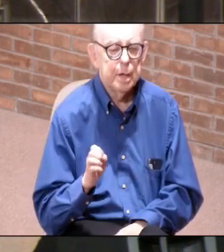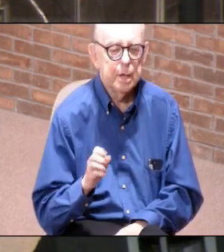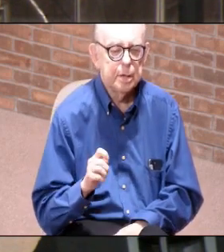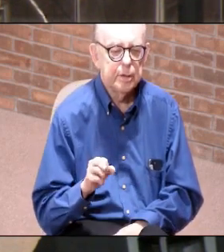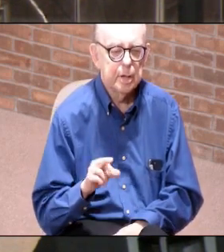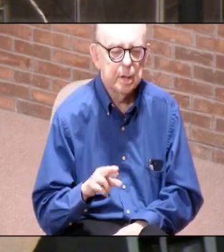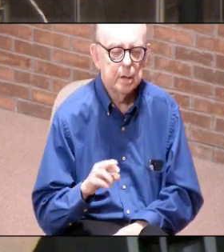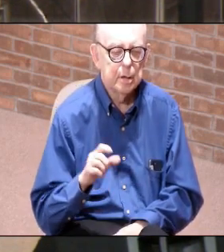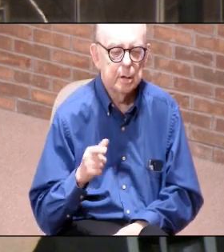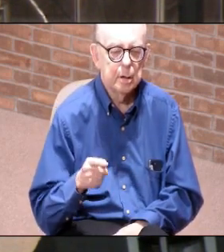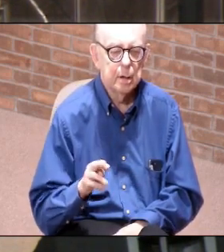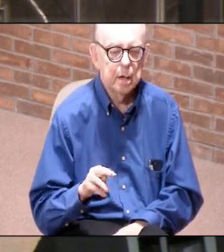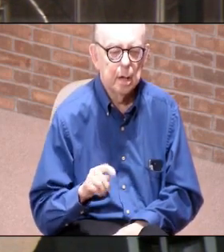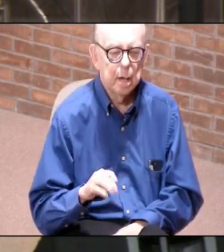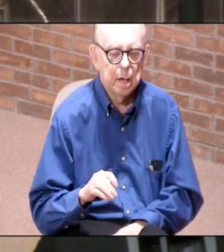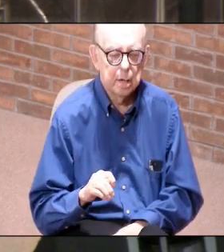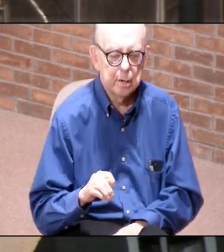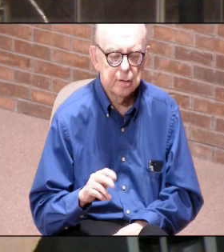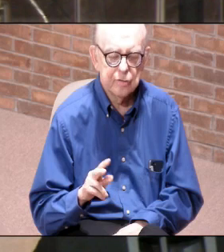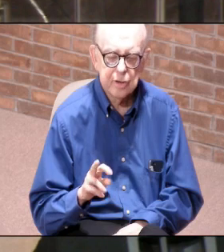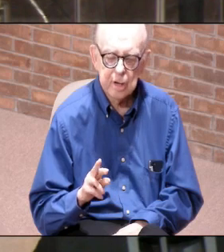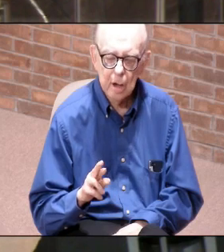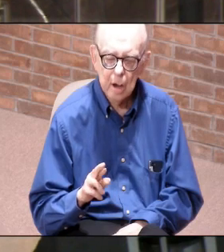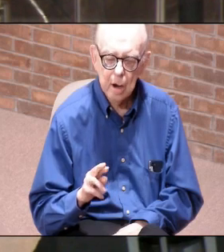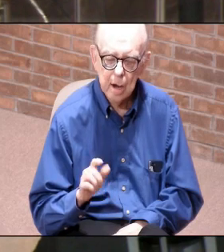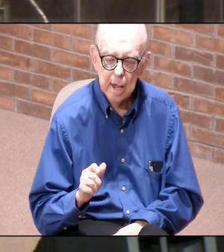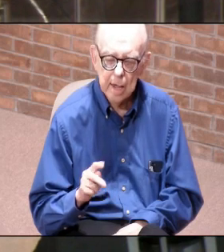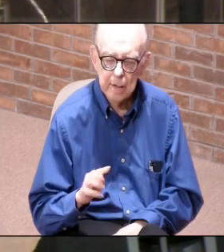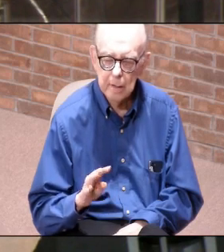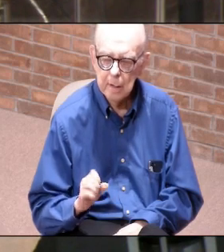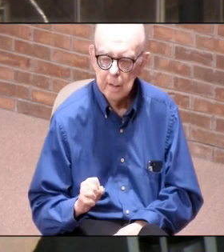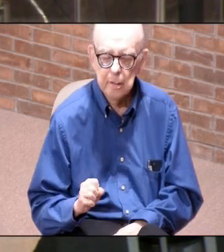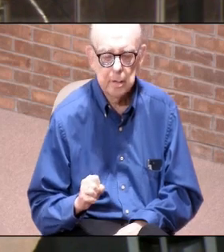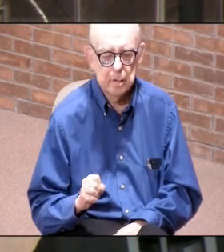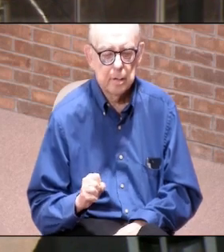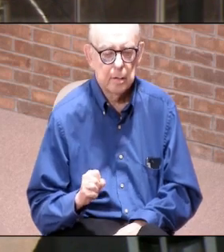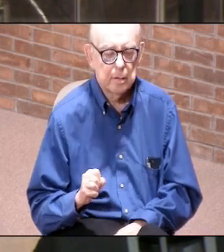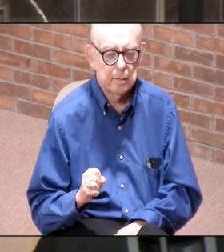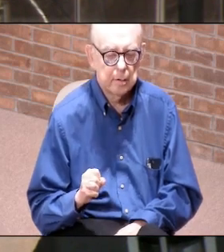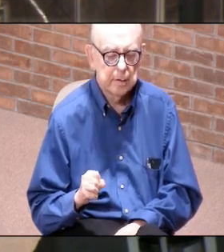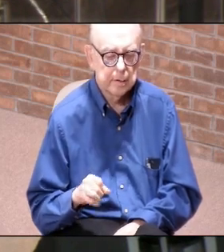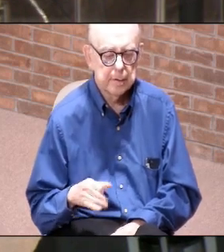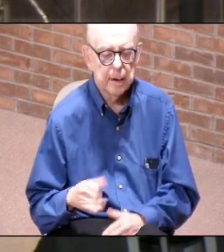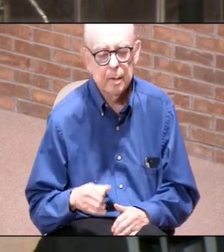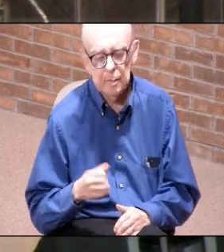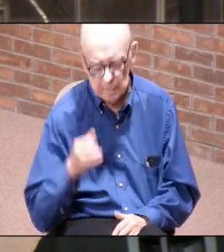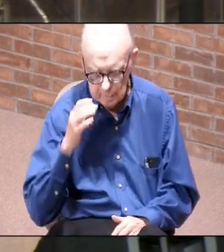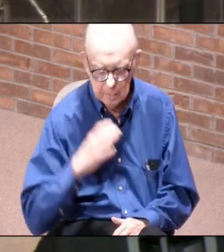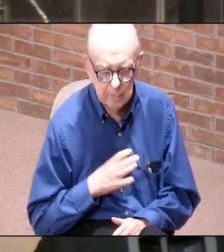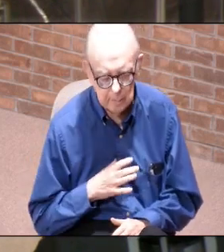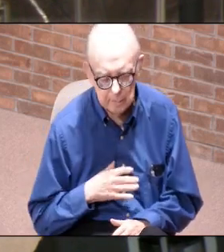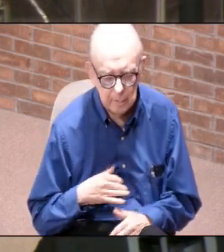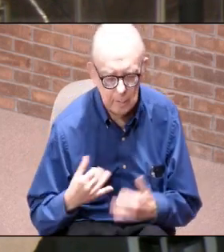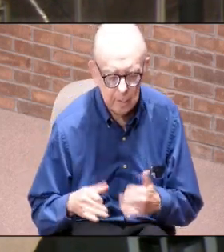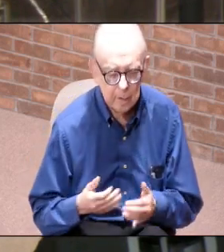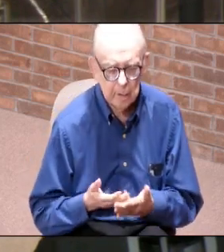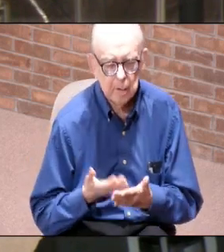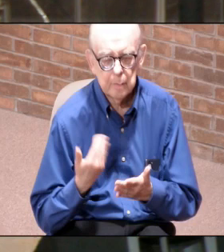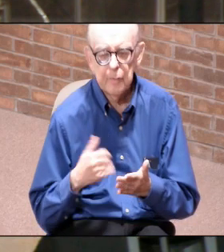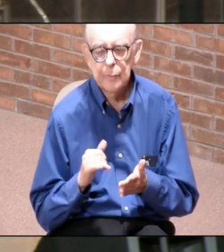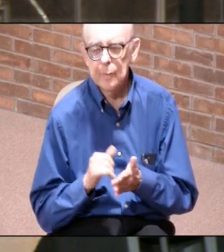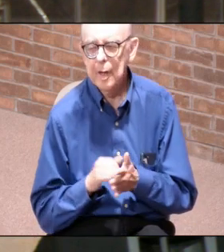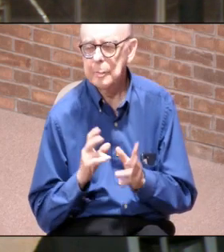Peter Graves. Peter Graves. See, that's why I called him Mr. Peter. Yeah, so Peter Graves played him. There was another guy that played him before